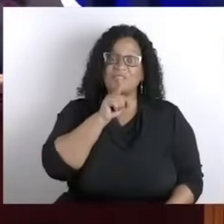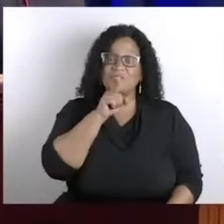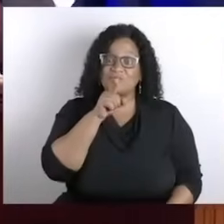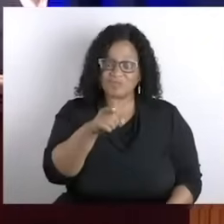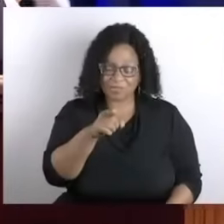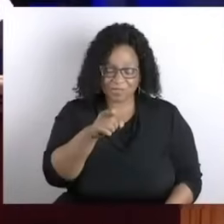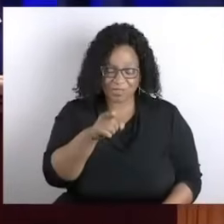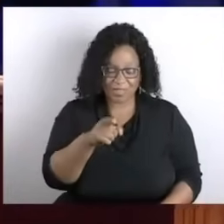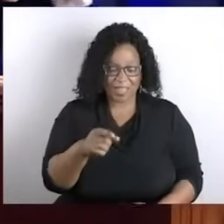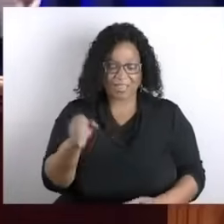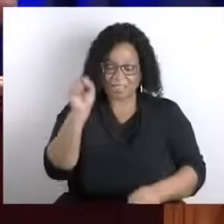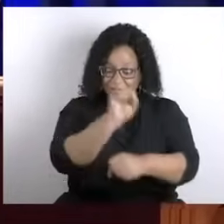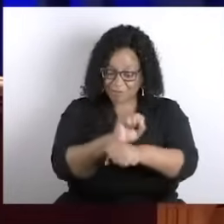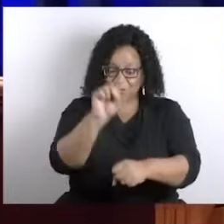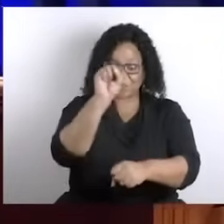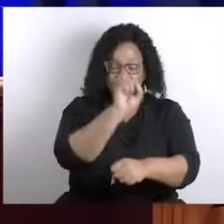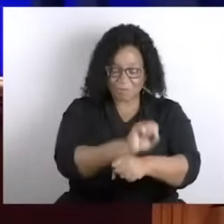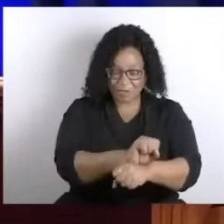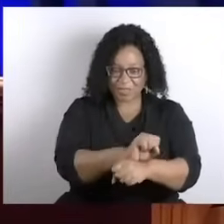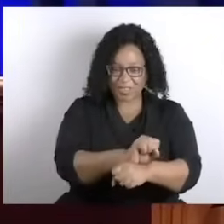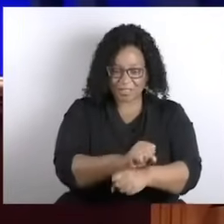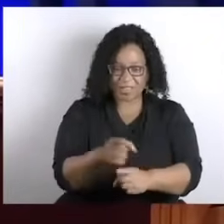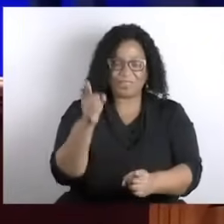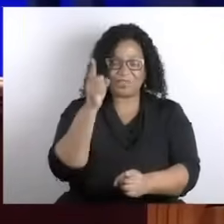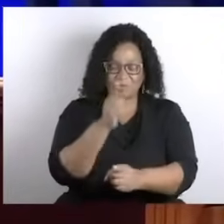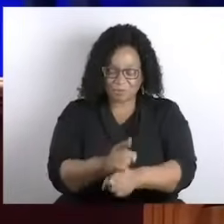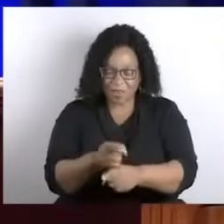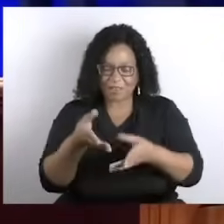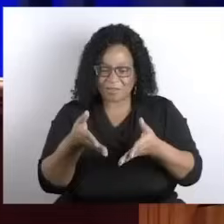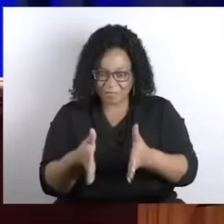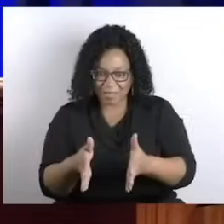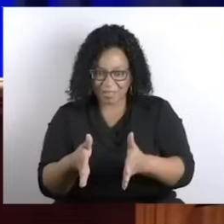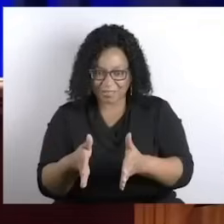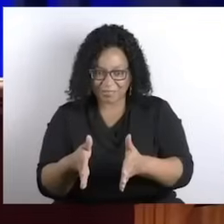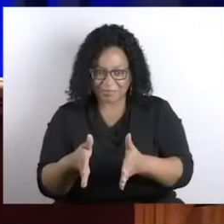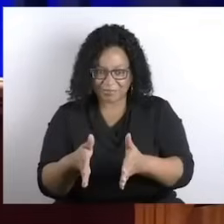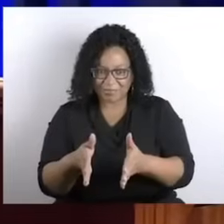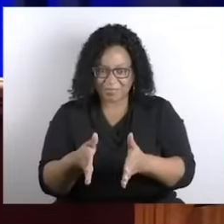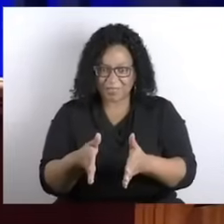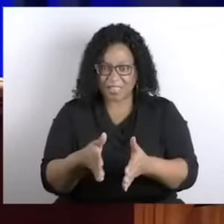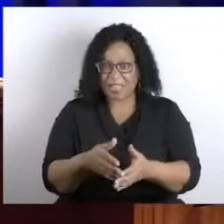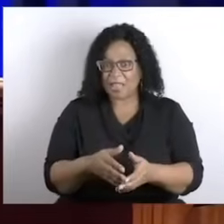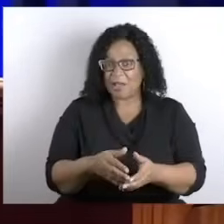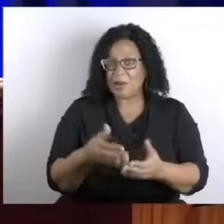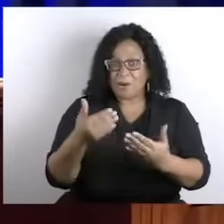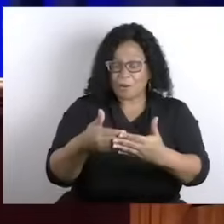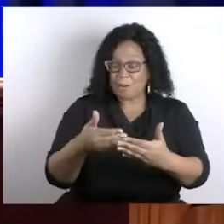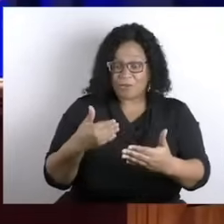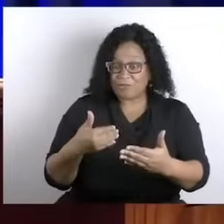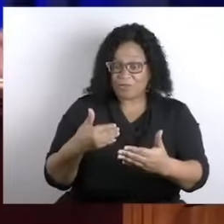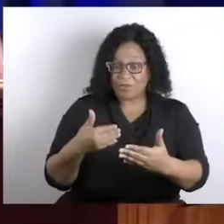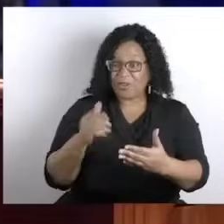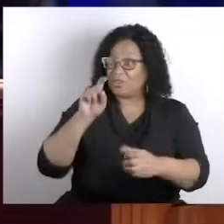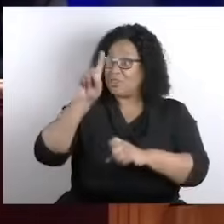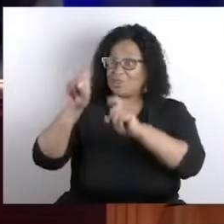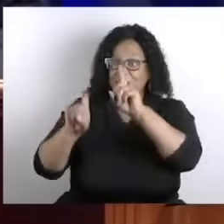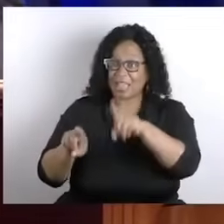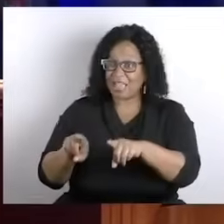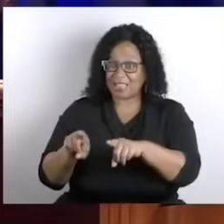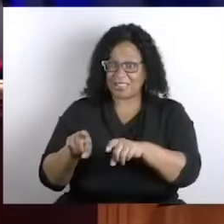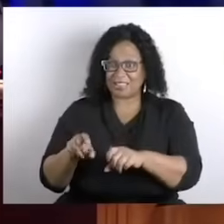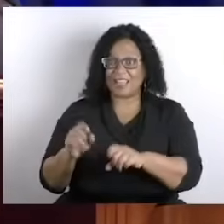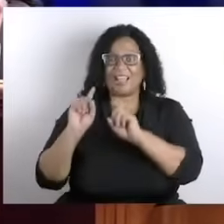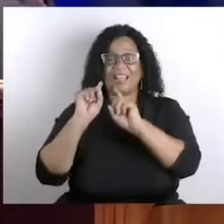that everything worked out just the way it needed to, even when you didn't have all the answers to your questions. I like this text, Pastor